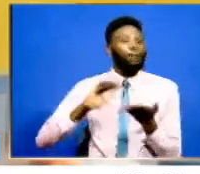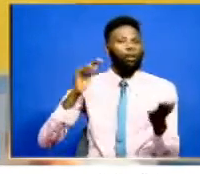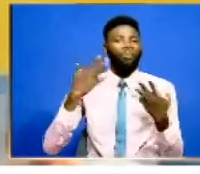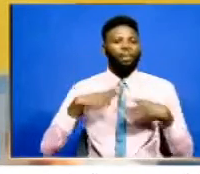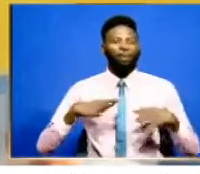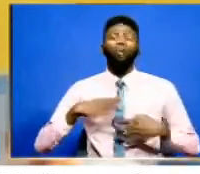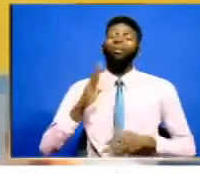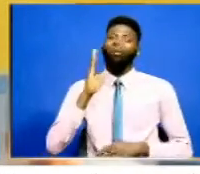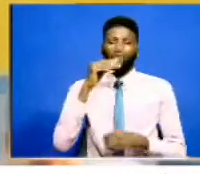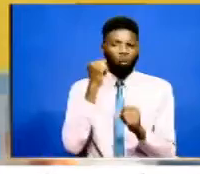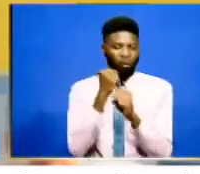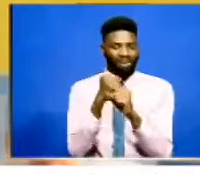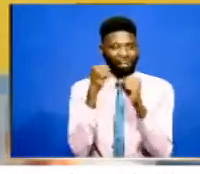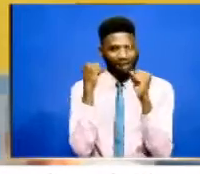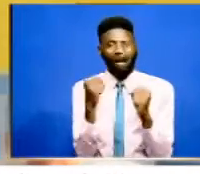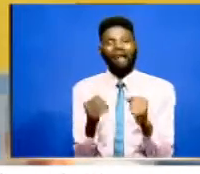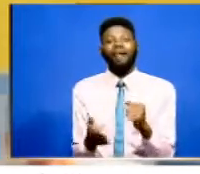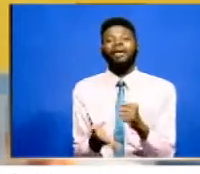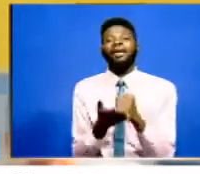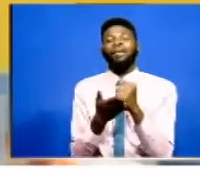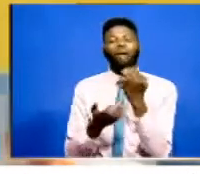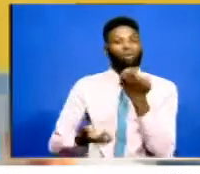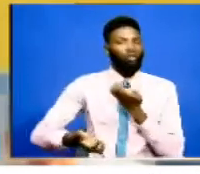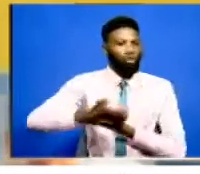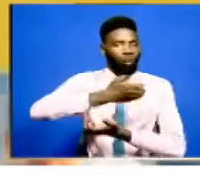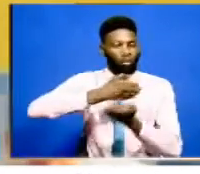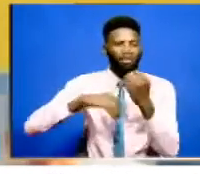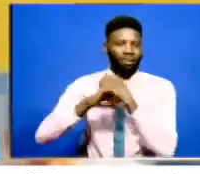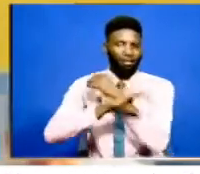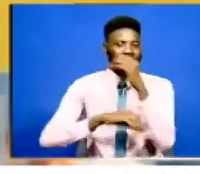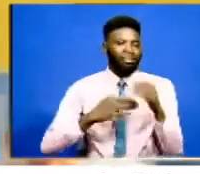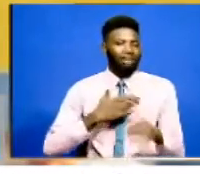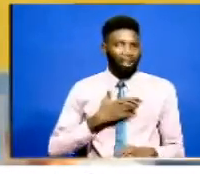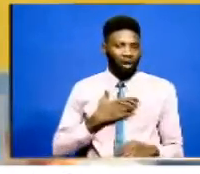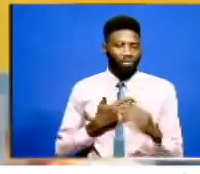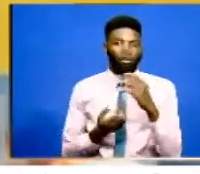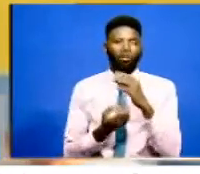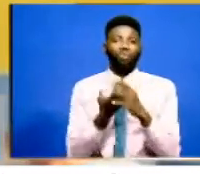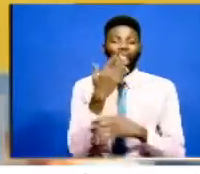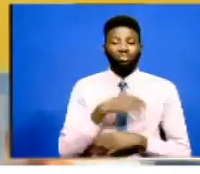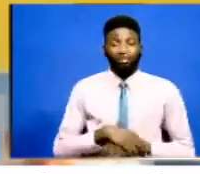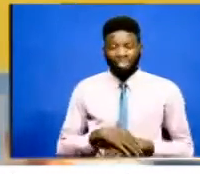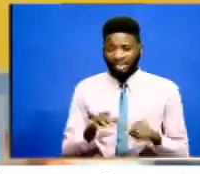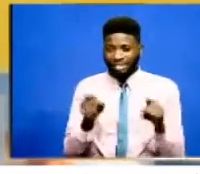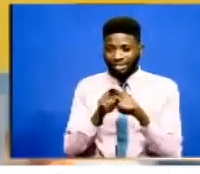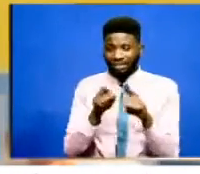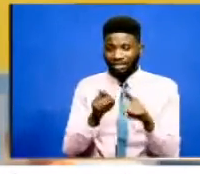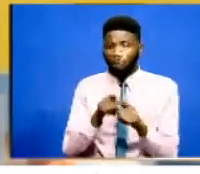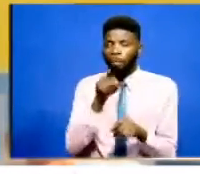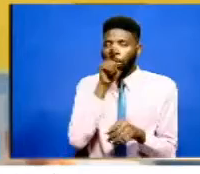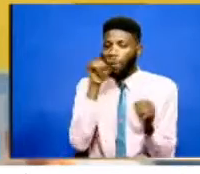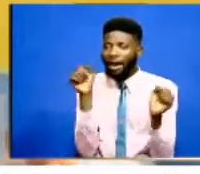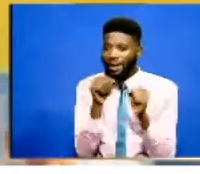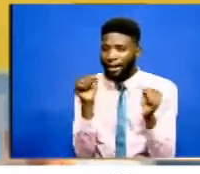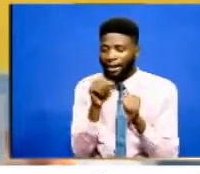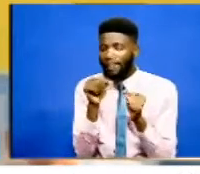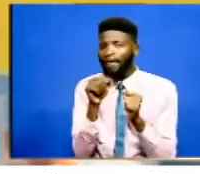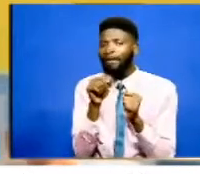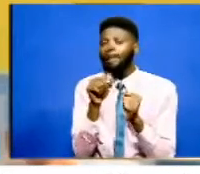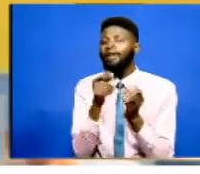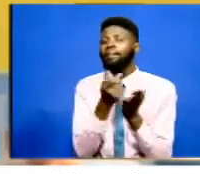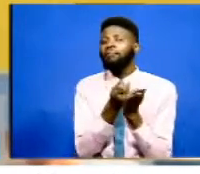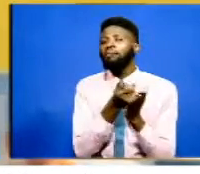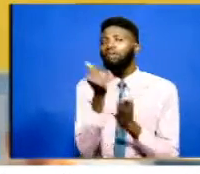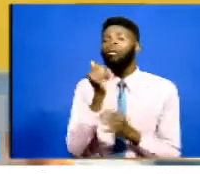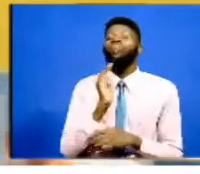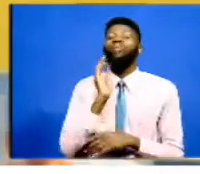our country's economy. Further, eradication of malaria will free the capacity of our